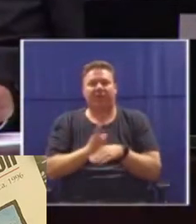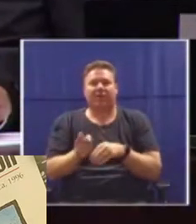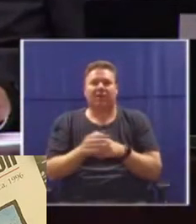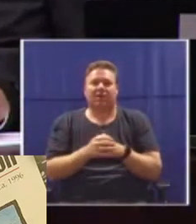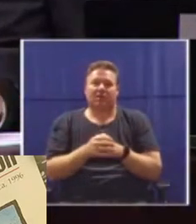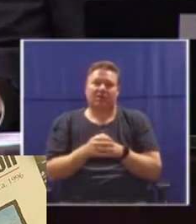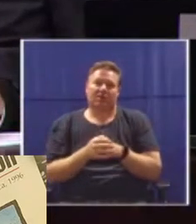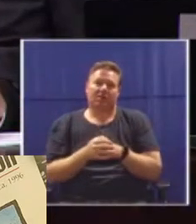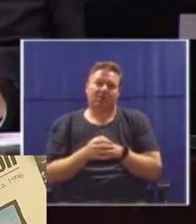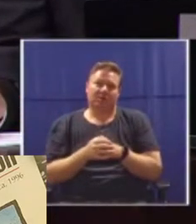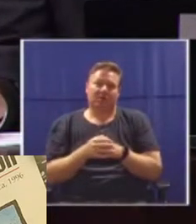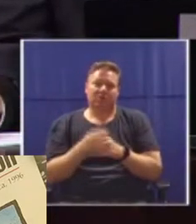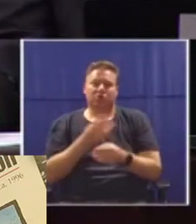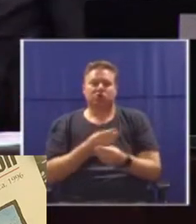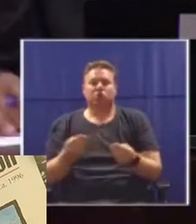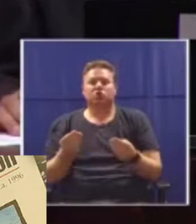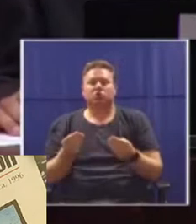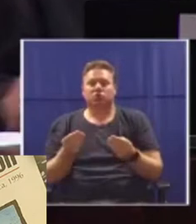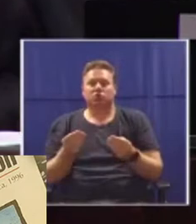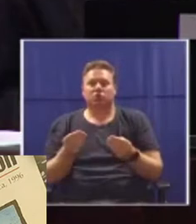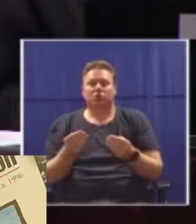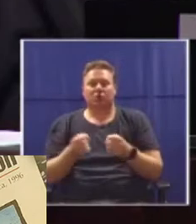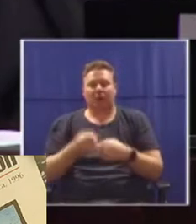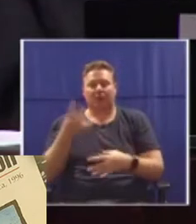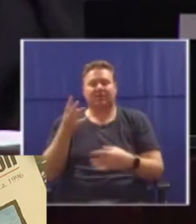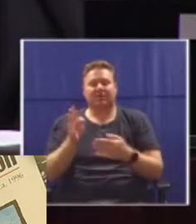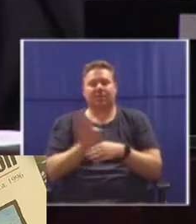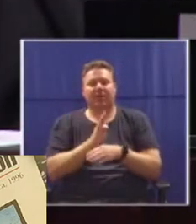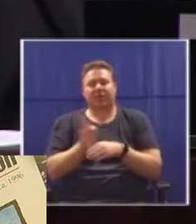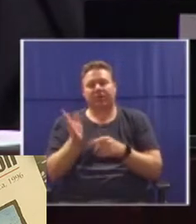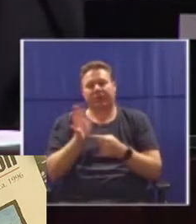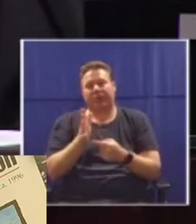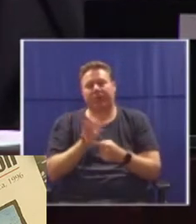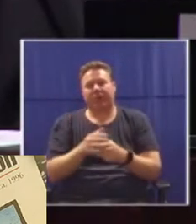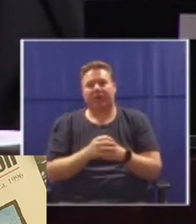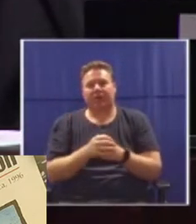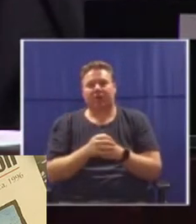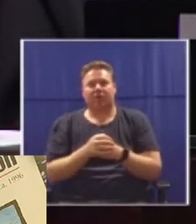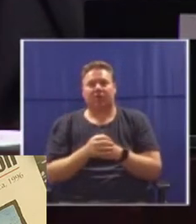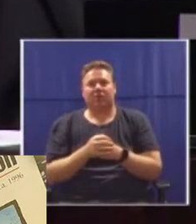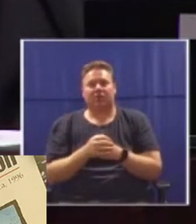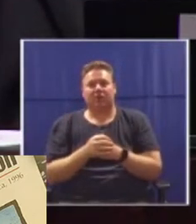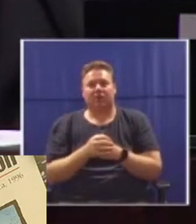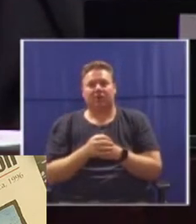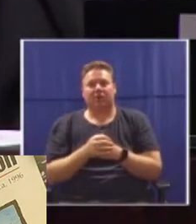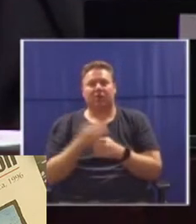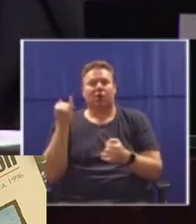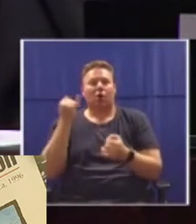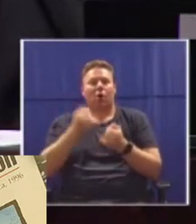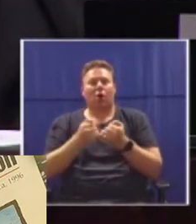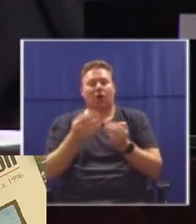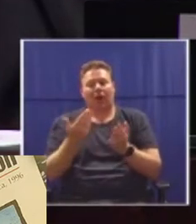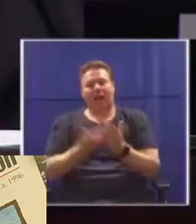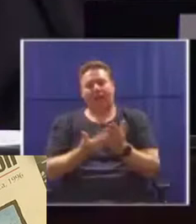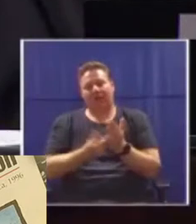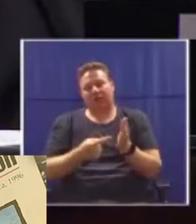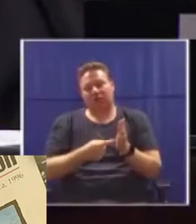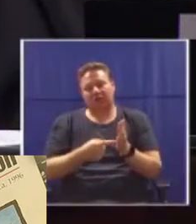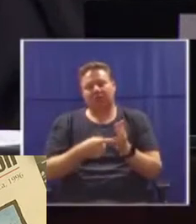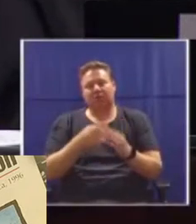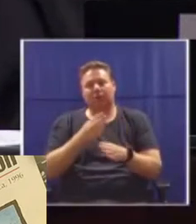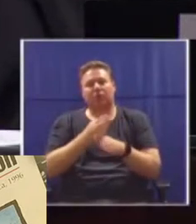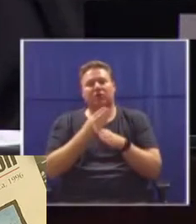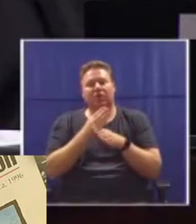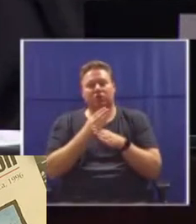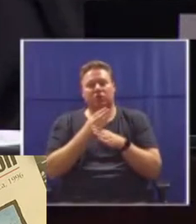exposing, subjecting children to certain listed behaviors. The Domestic Violence Amendment Bill introduces online applications for protection